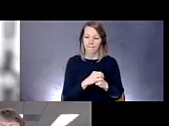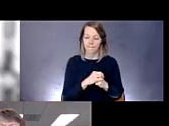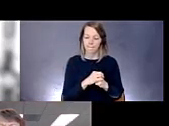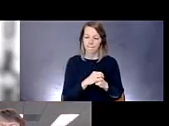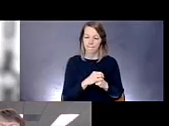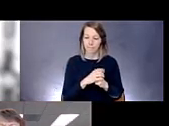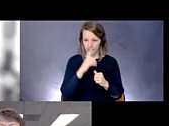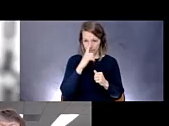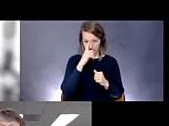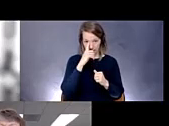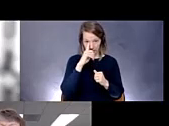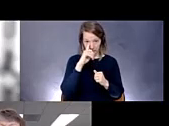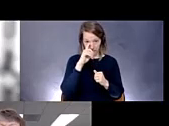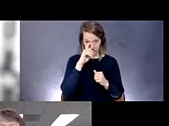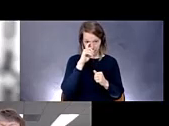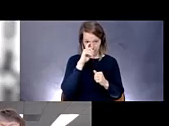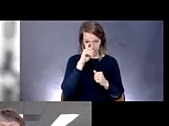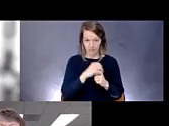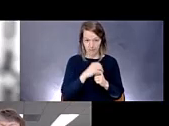You're on mute there, Marilyn.